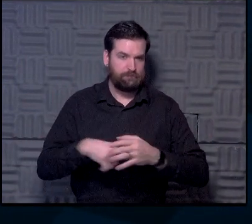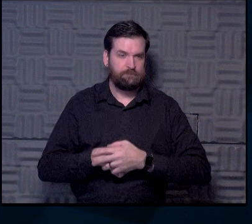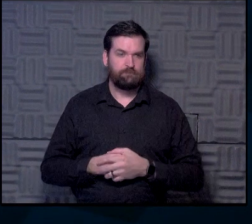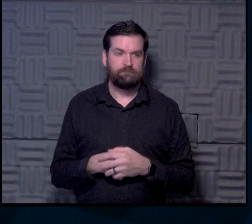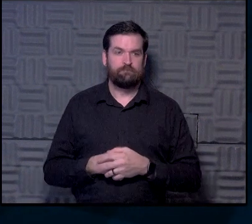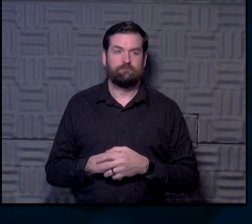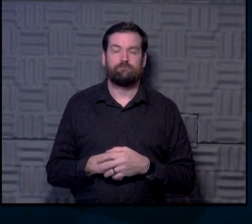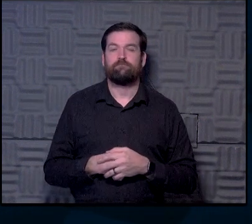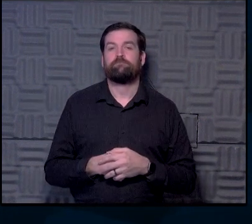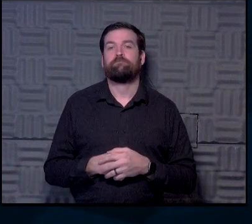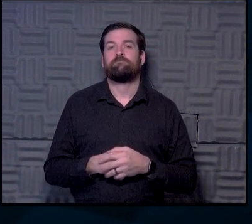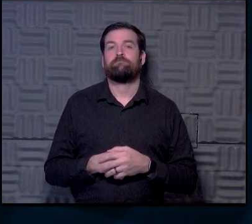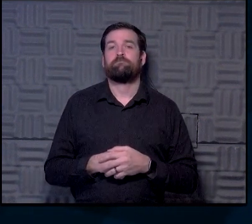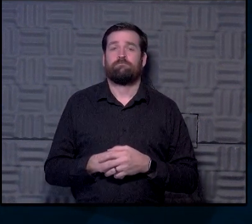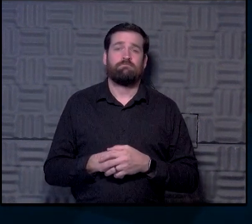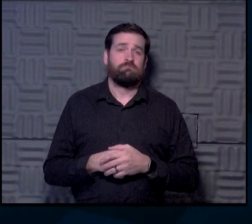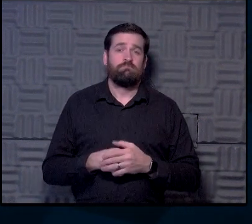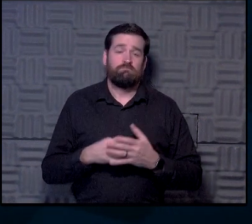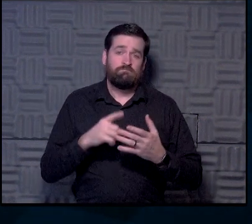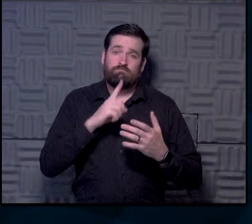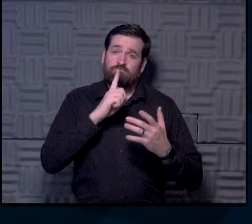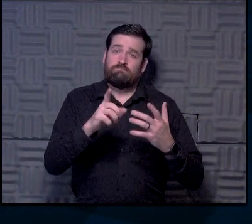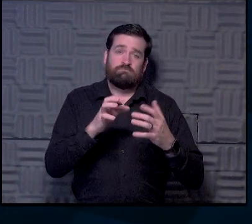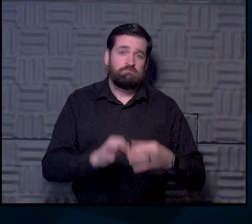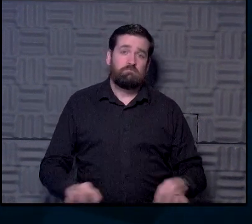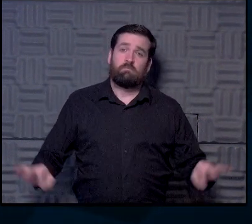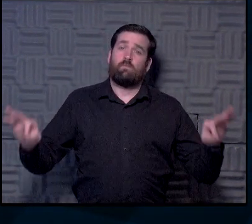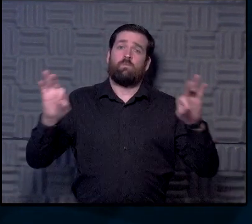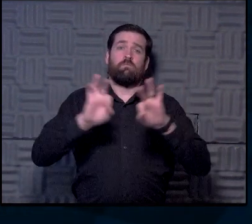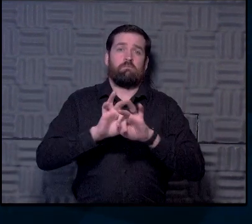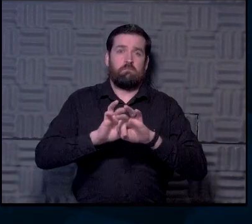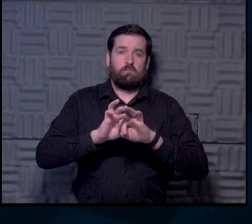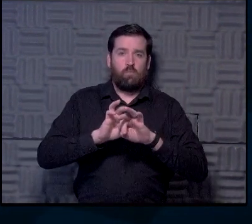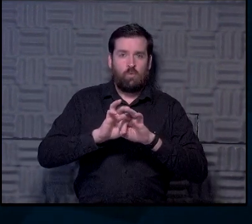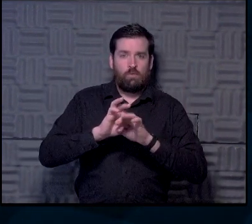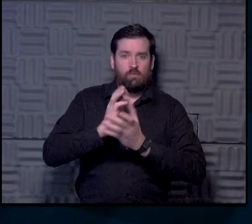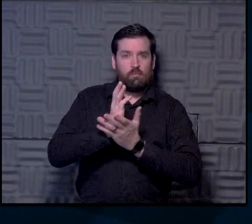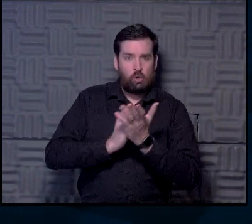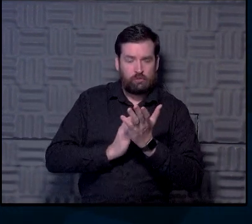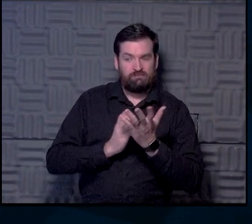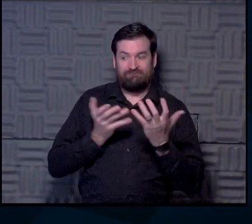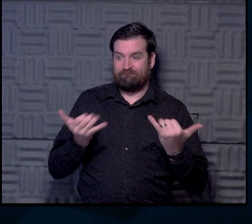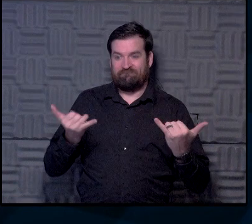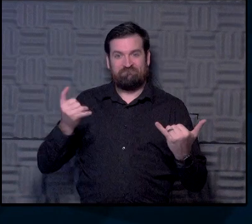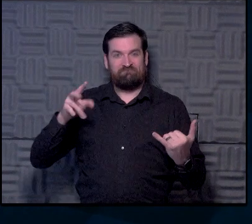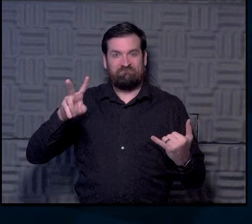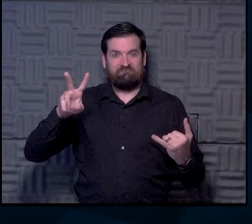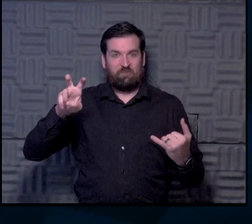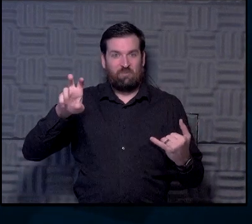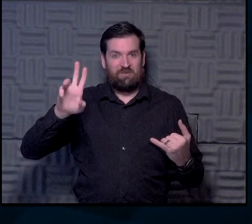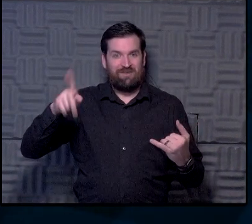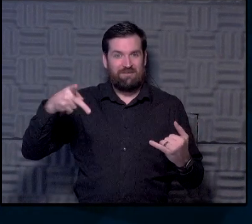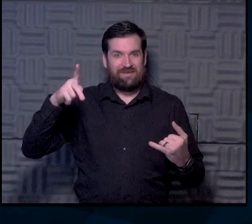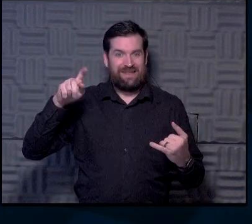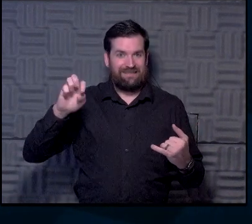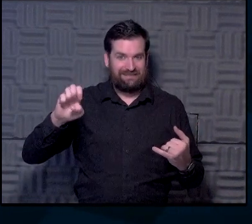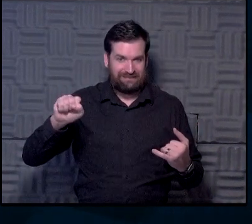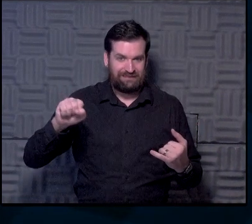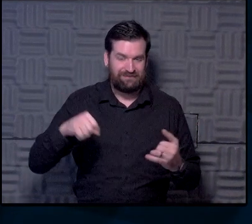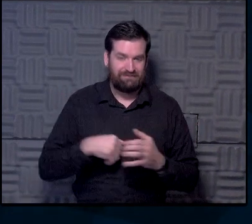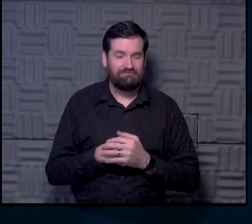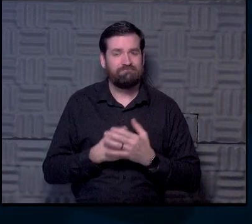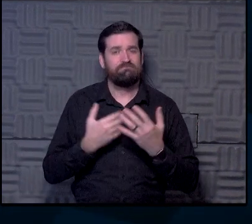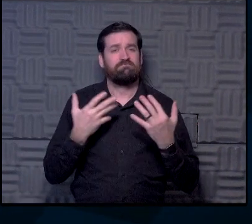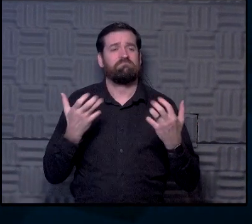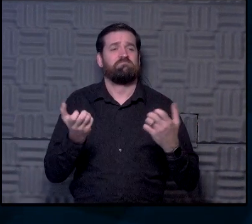And that's a very important part of the picture, I think, of today, 200 of these updates in. Would like to